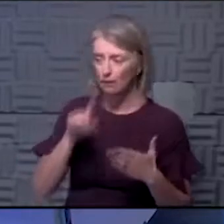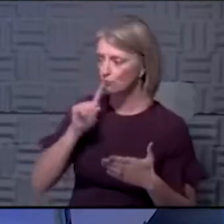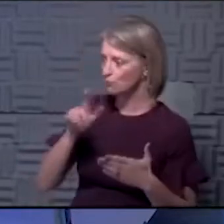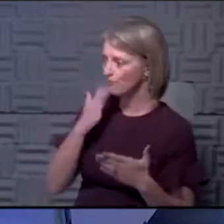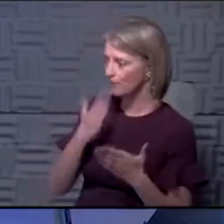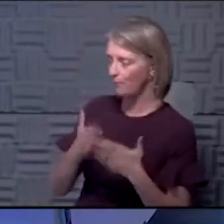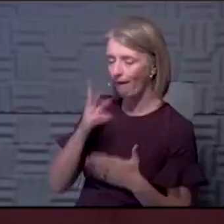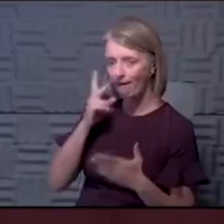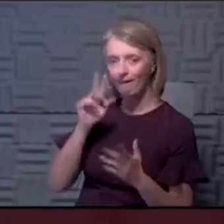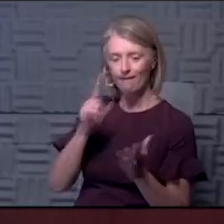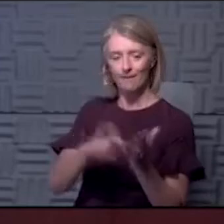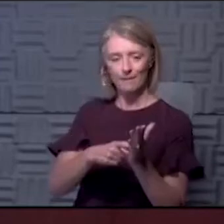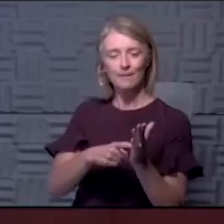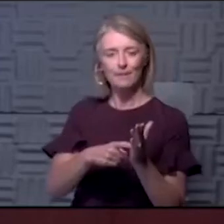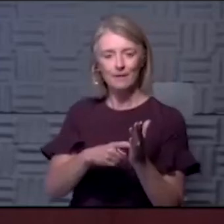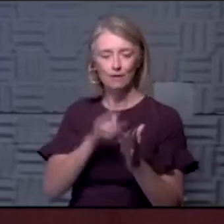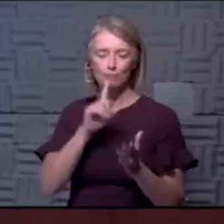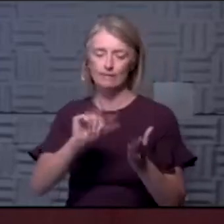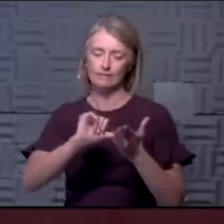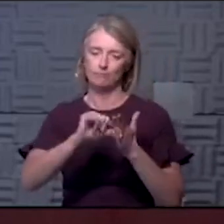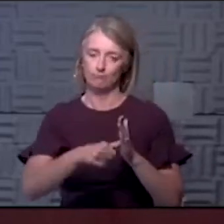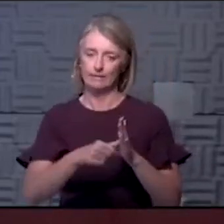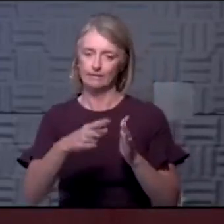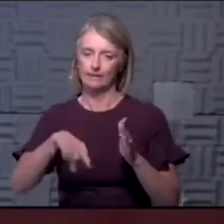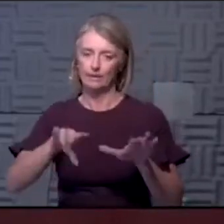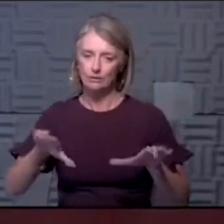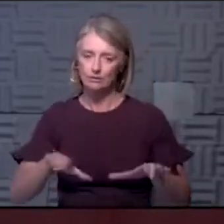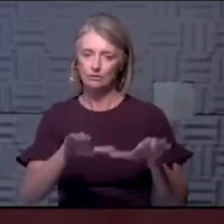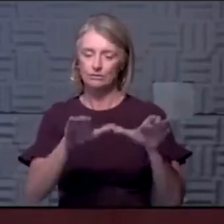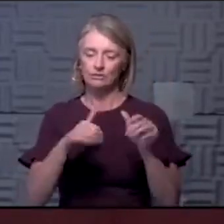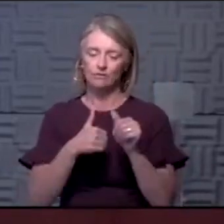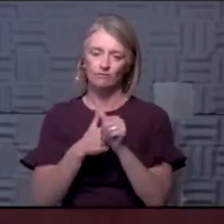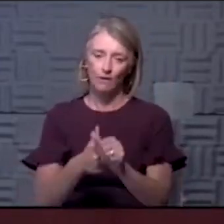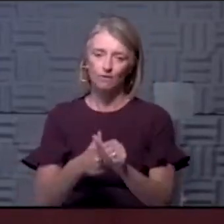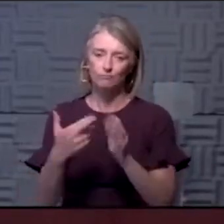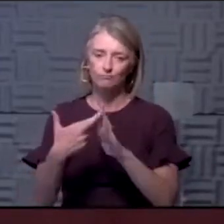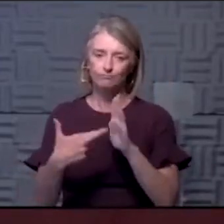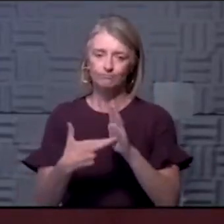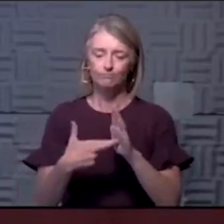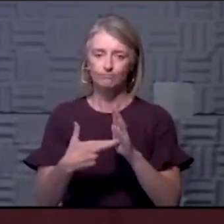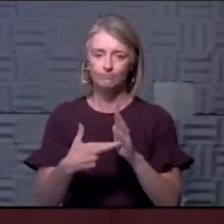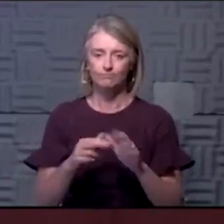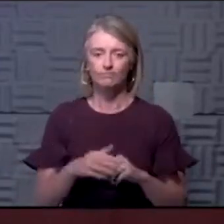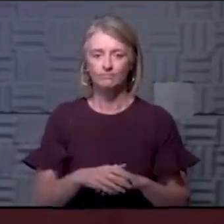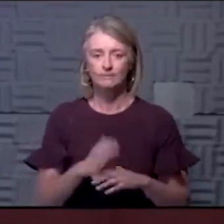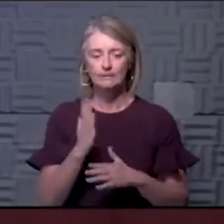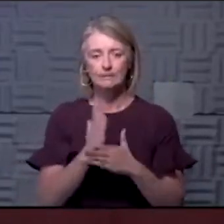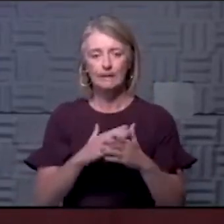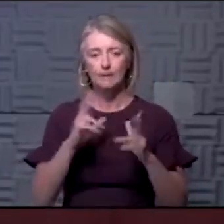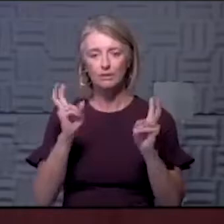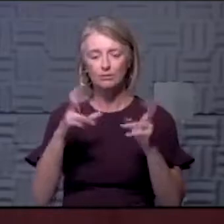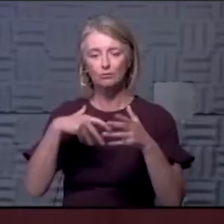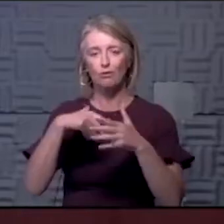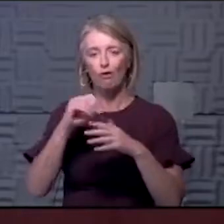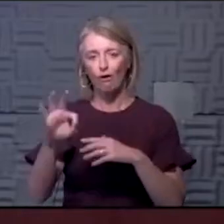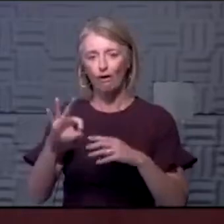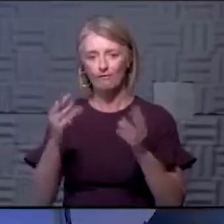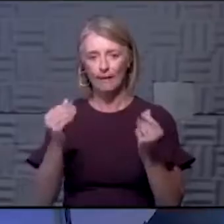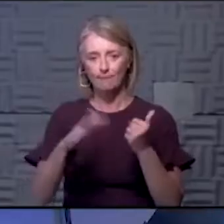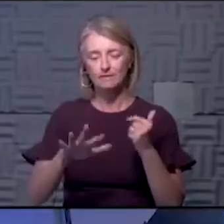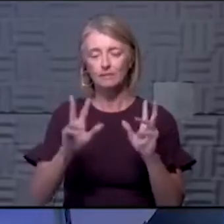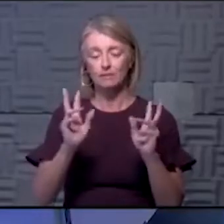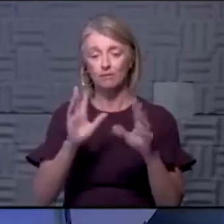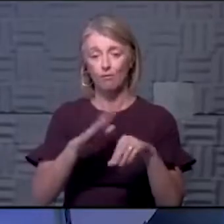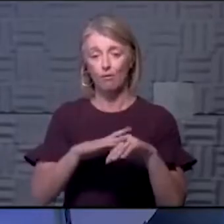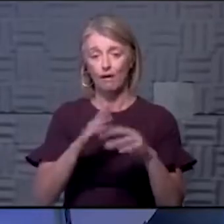well. They are. I'm really impressed with how everybody's doing and towing the line. And we've had some issues off campus, but on campus we're doing well.